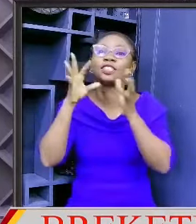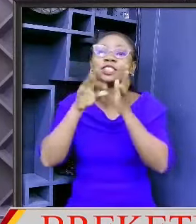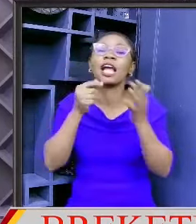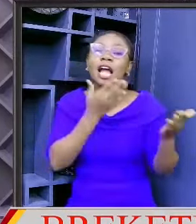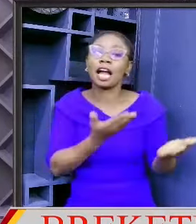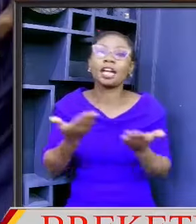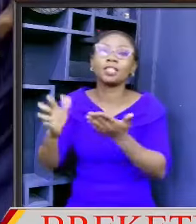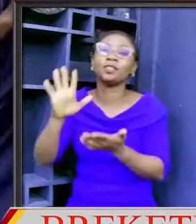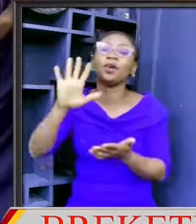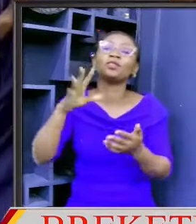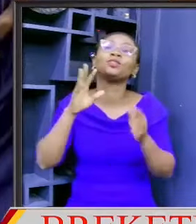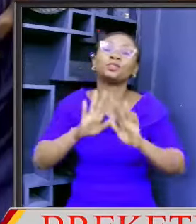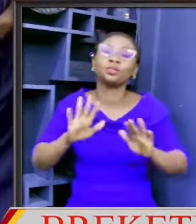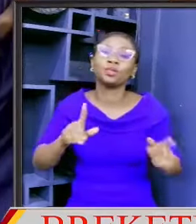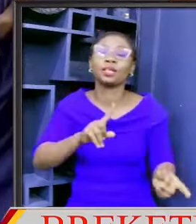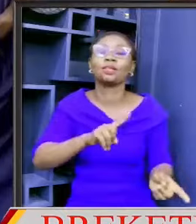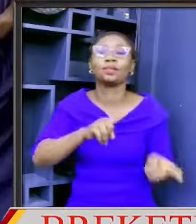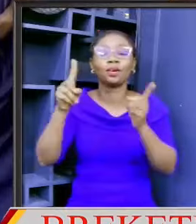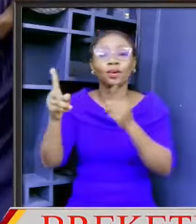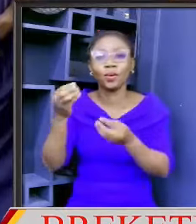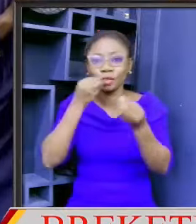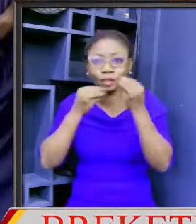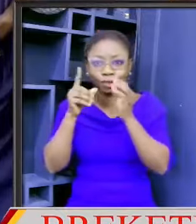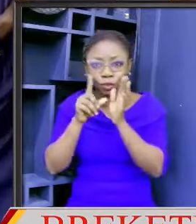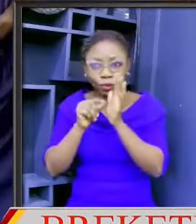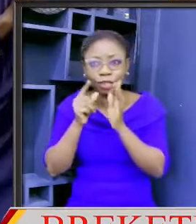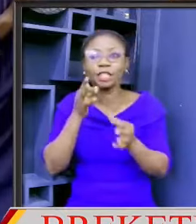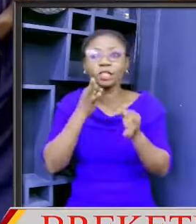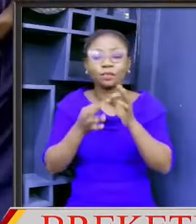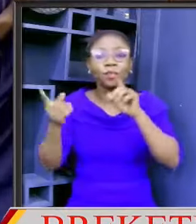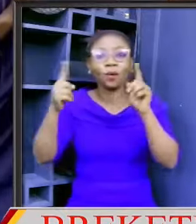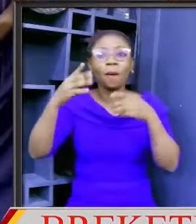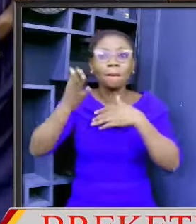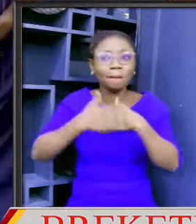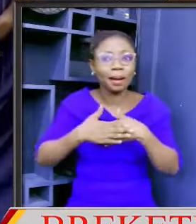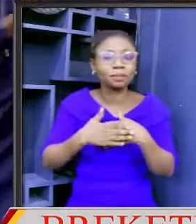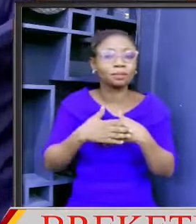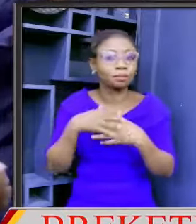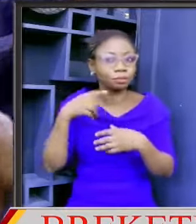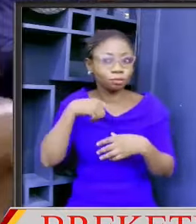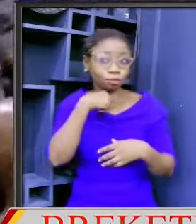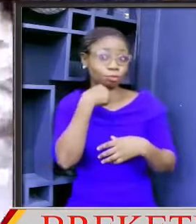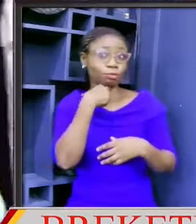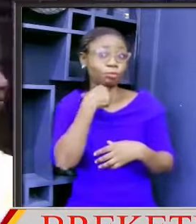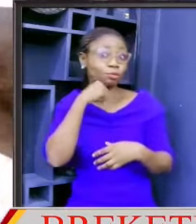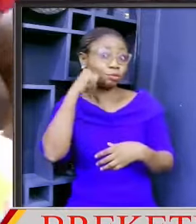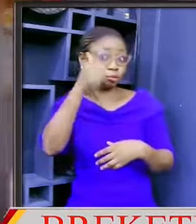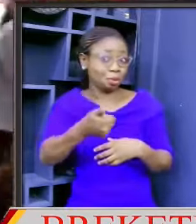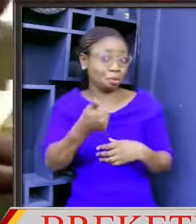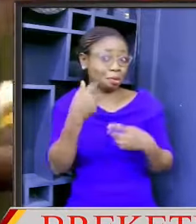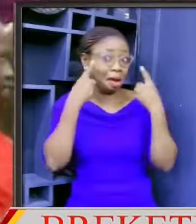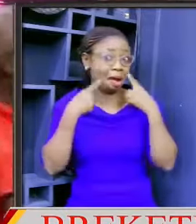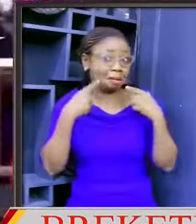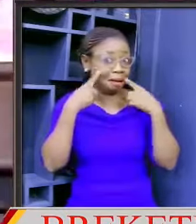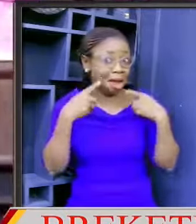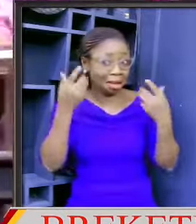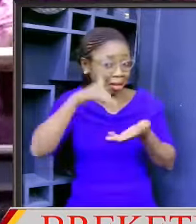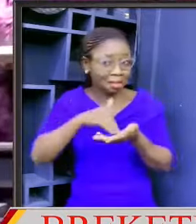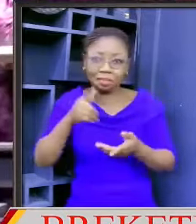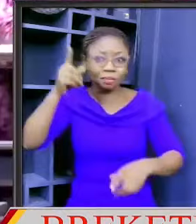Carry your children home and go eat chicken. And if you come back tomorrow with sad face, you're not going to enter studio.